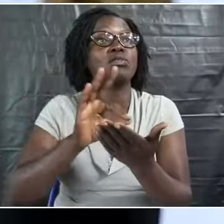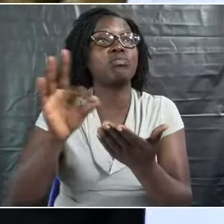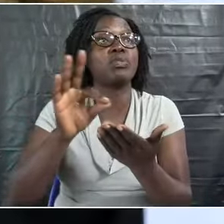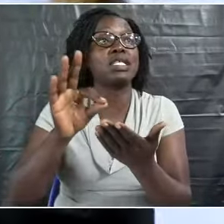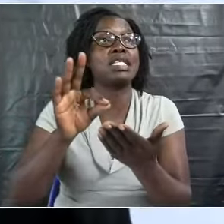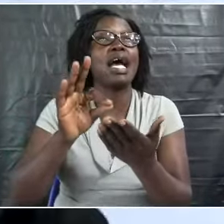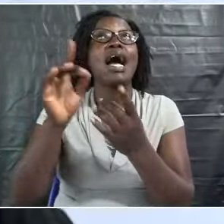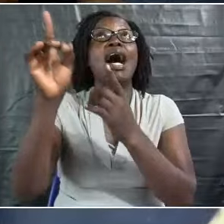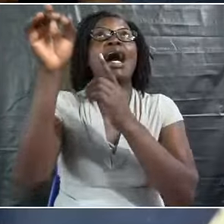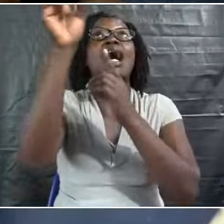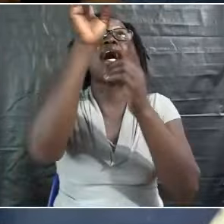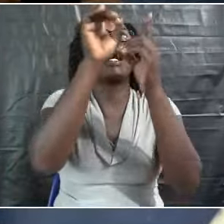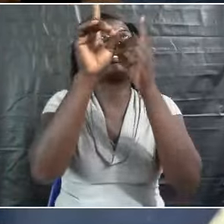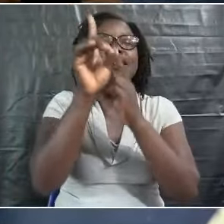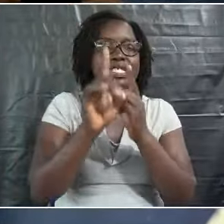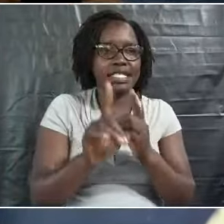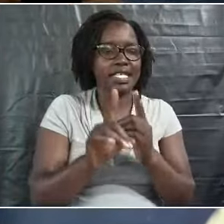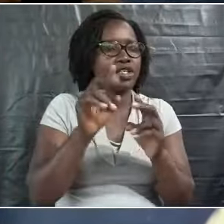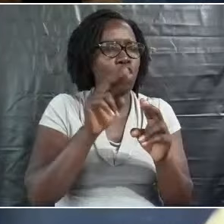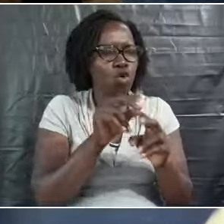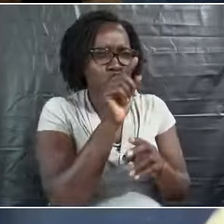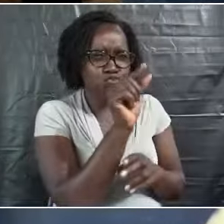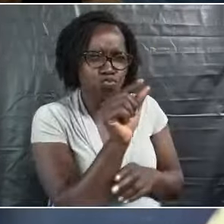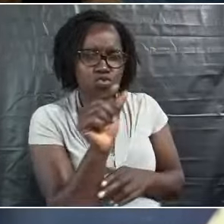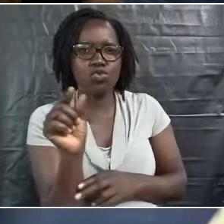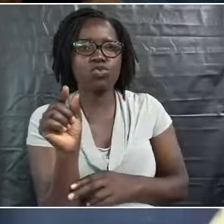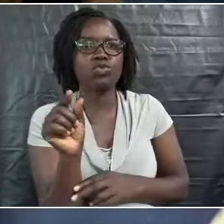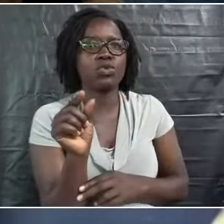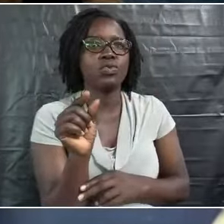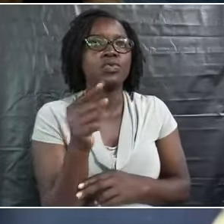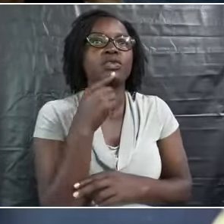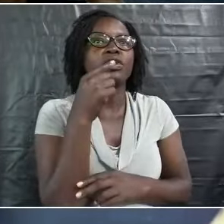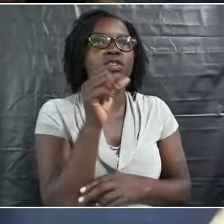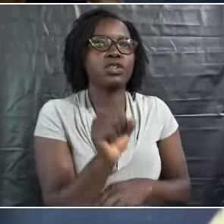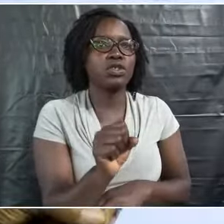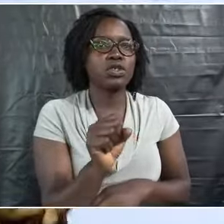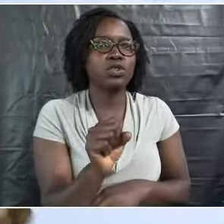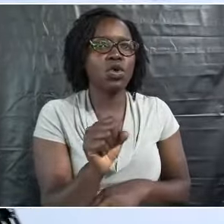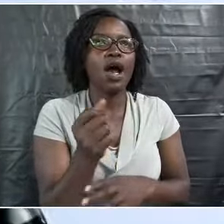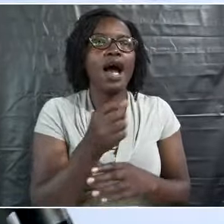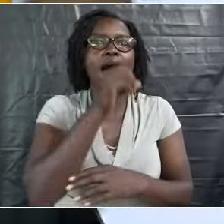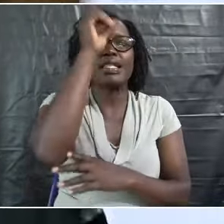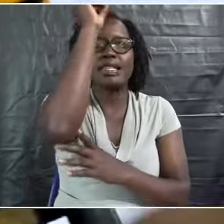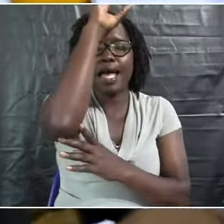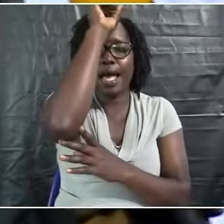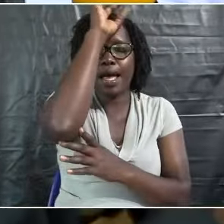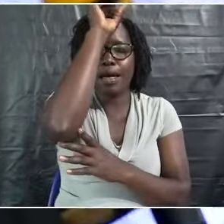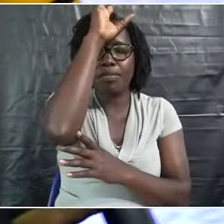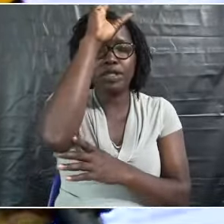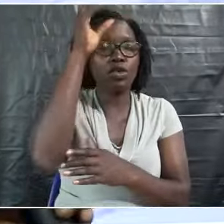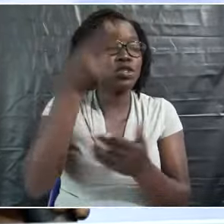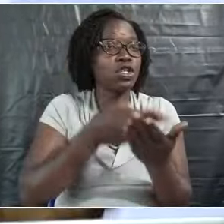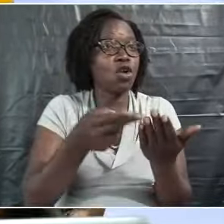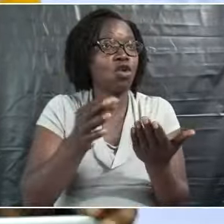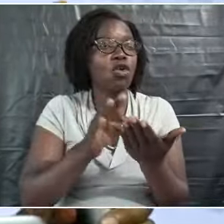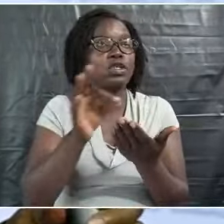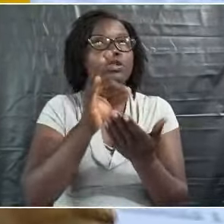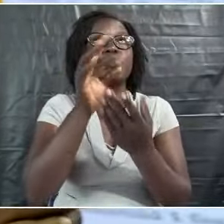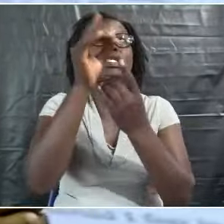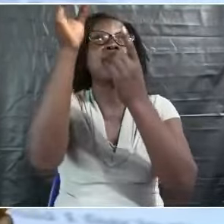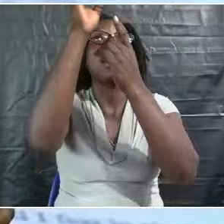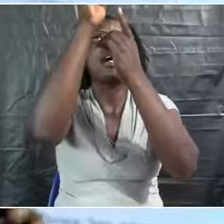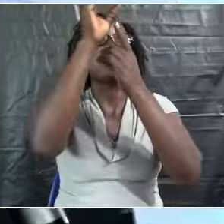has descended upon you. And so at Pentecost, the Holy Spirit